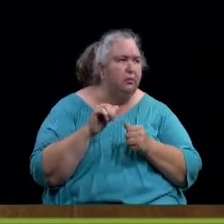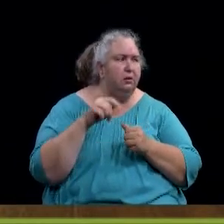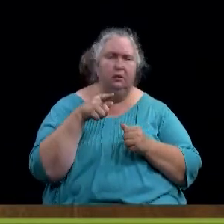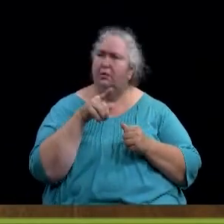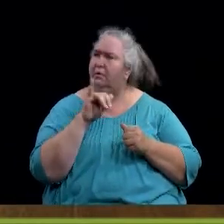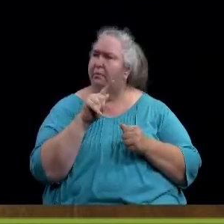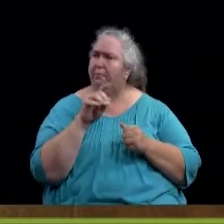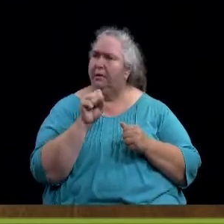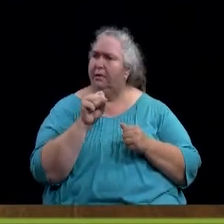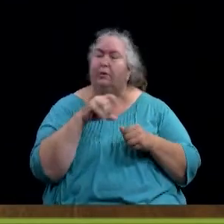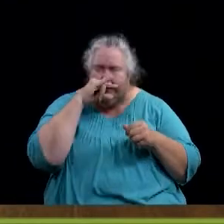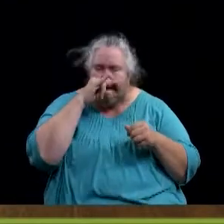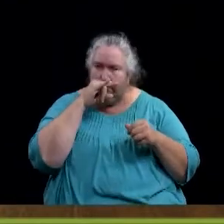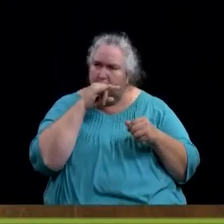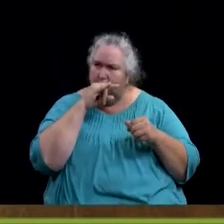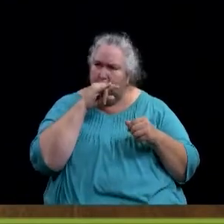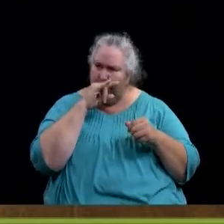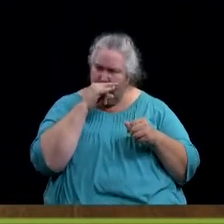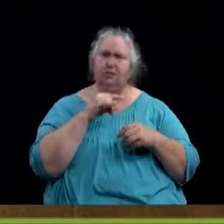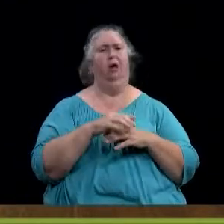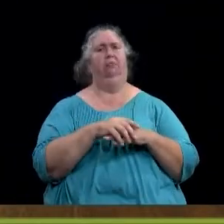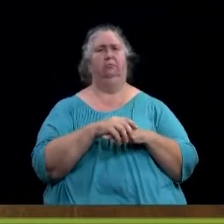and assessment plans, and